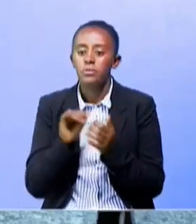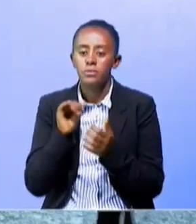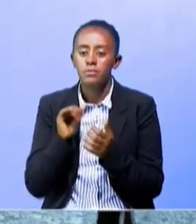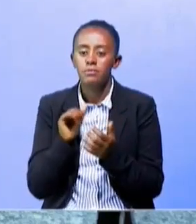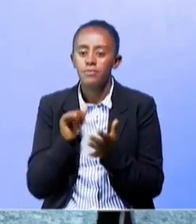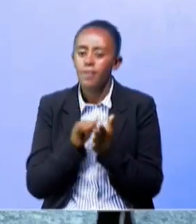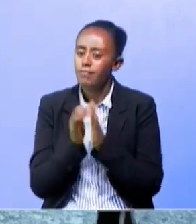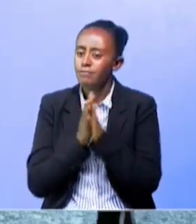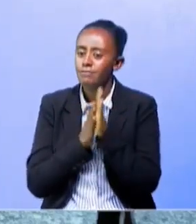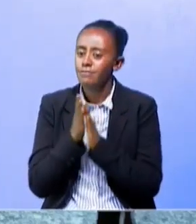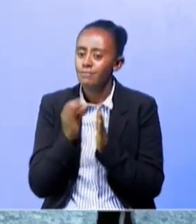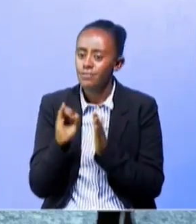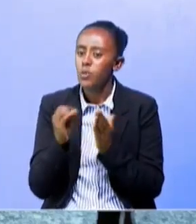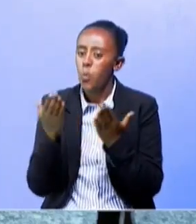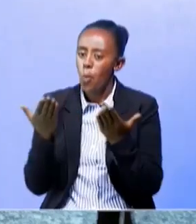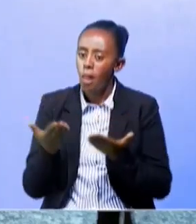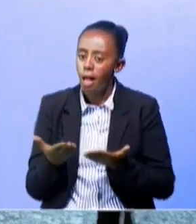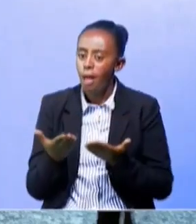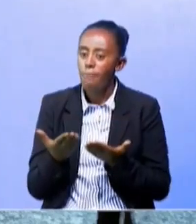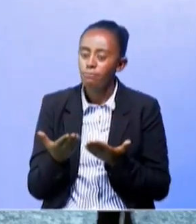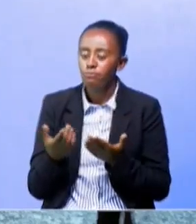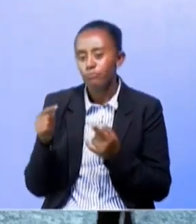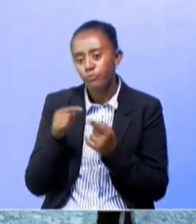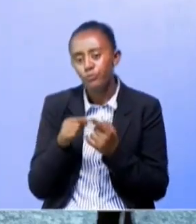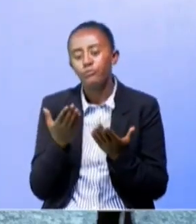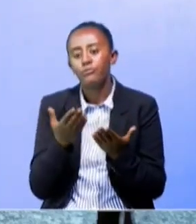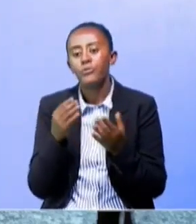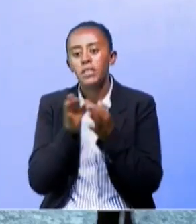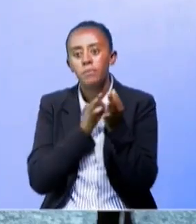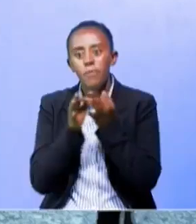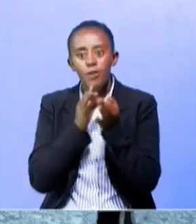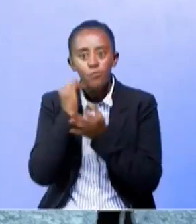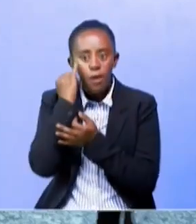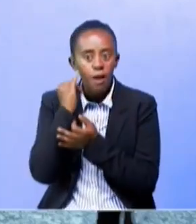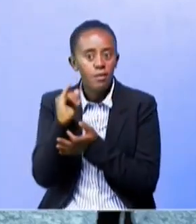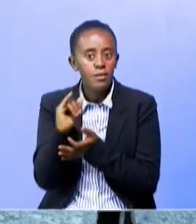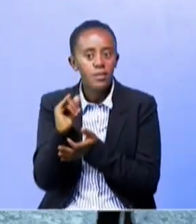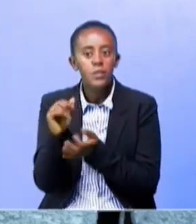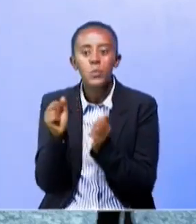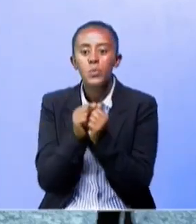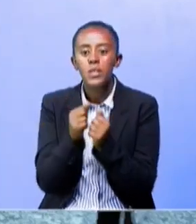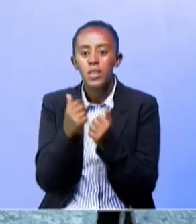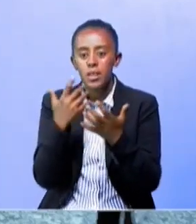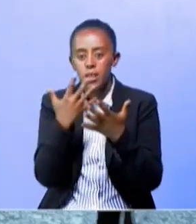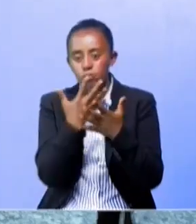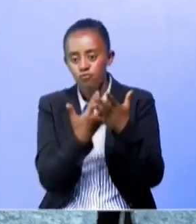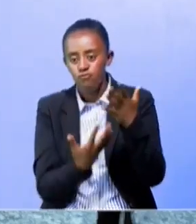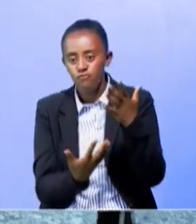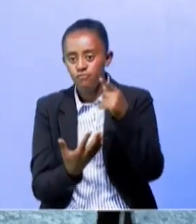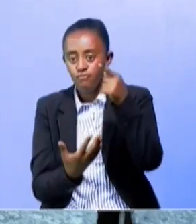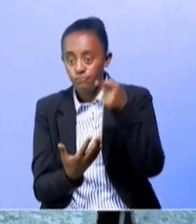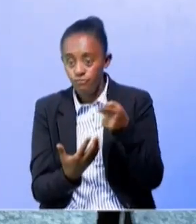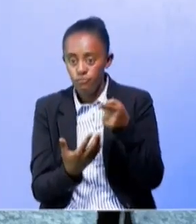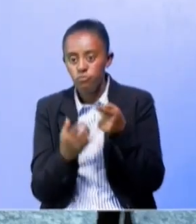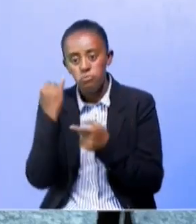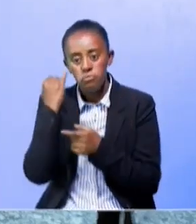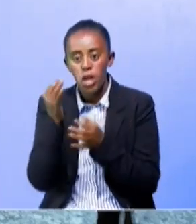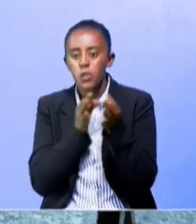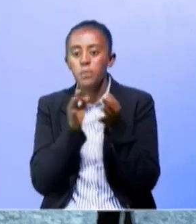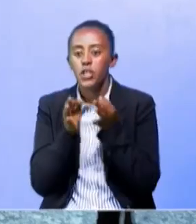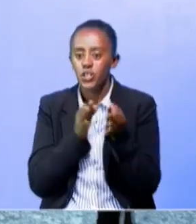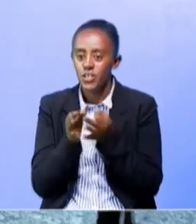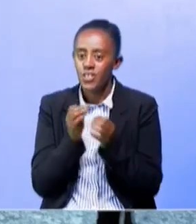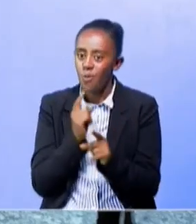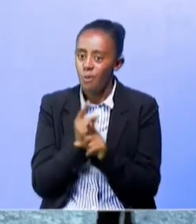facilities has strengthened Addis Ababa's ambition to become a regional hub for medical tourism and specialized healthcare, reducing the need for